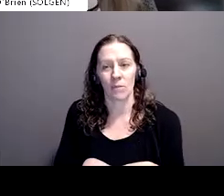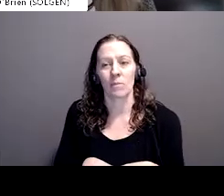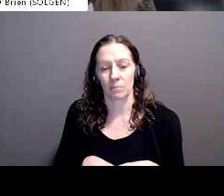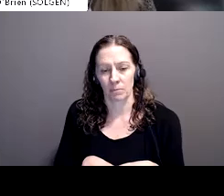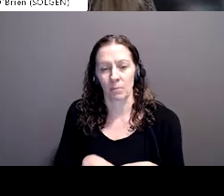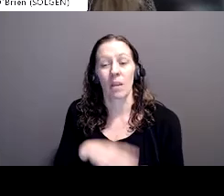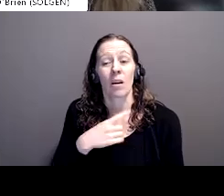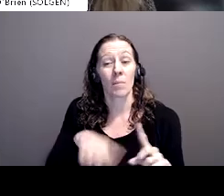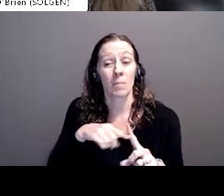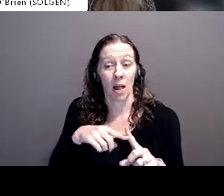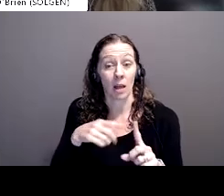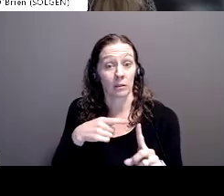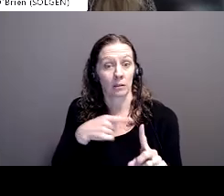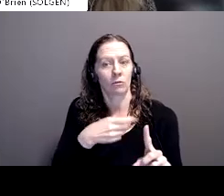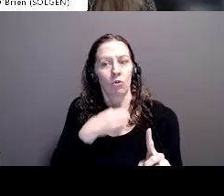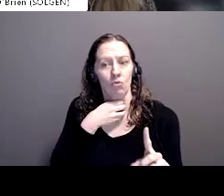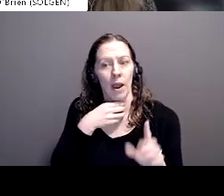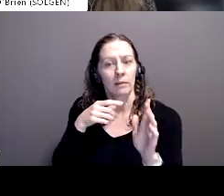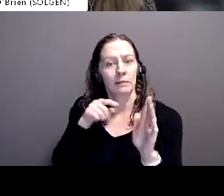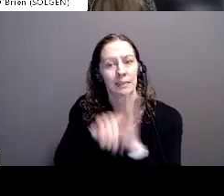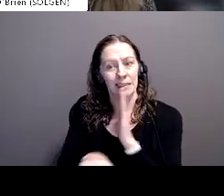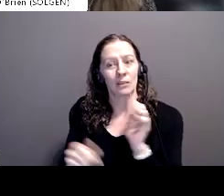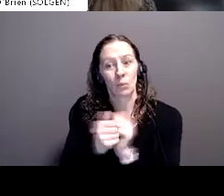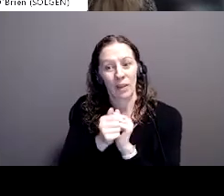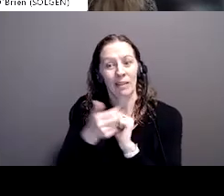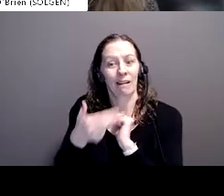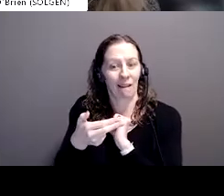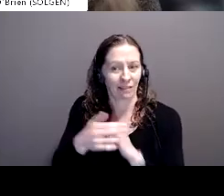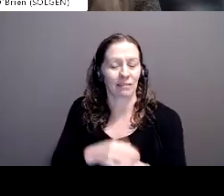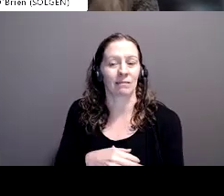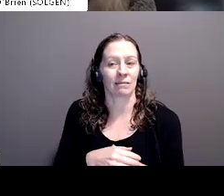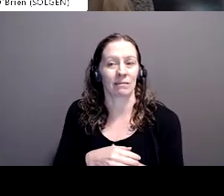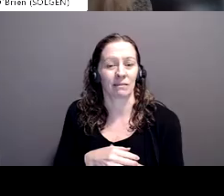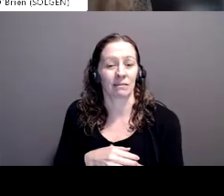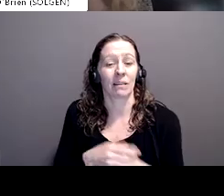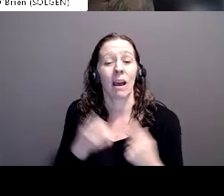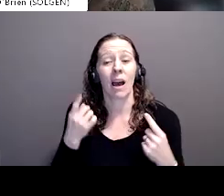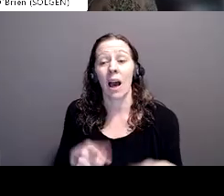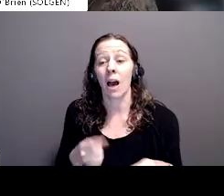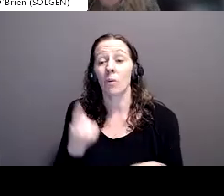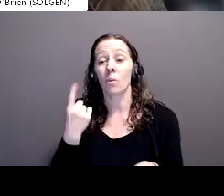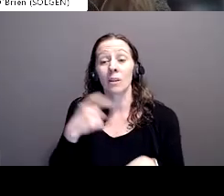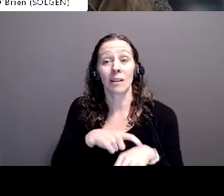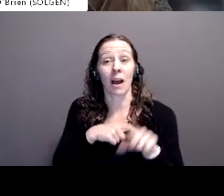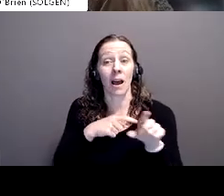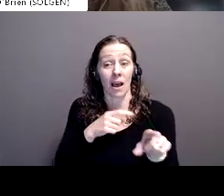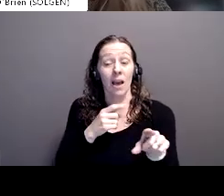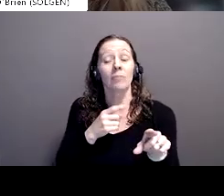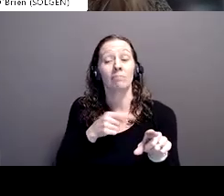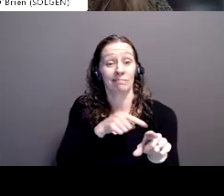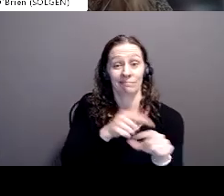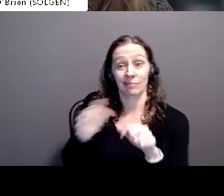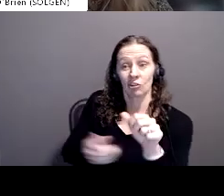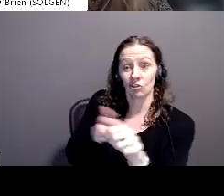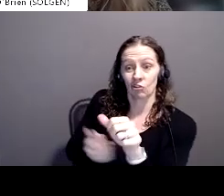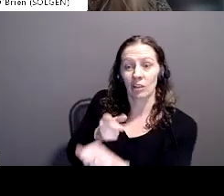prior threats with a weapon. And this related to reportedly at one point, Mr. Ryan had chased Mrs. Ryan with a